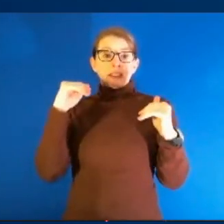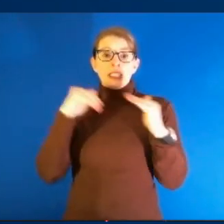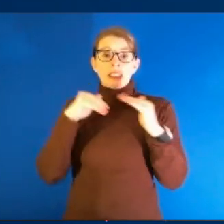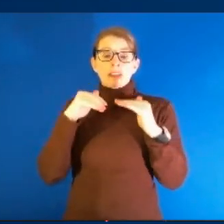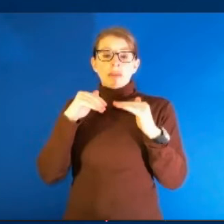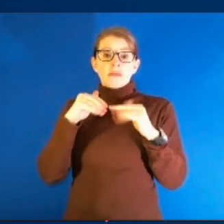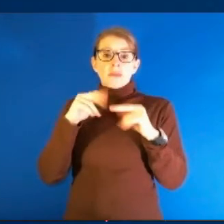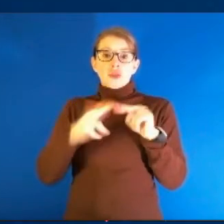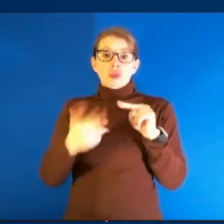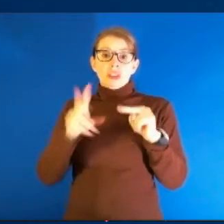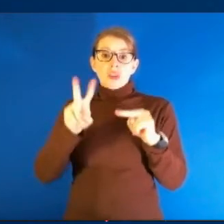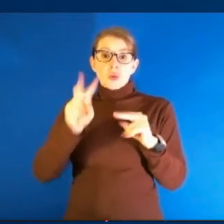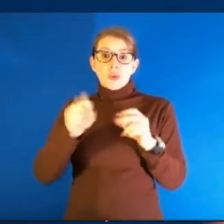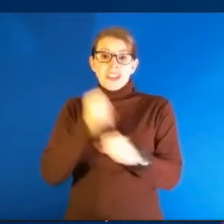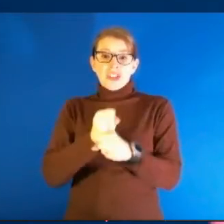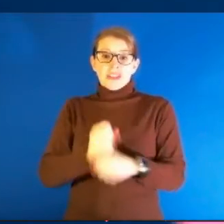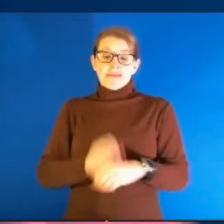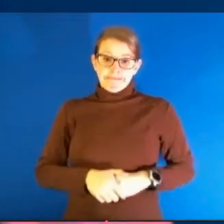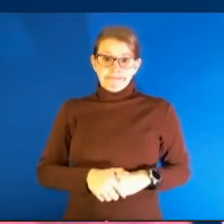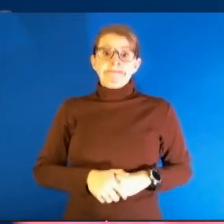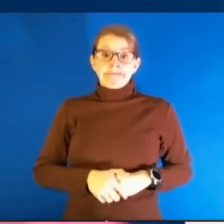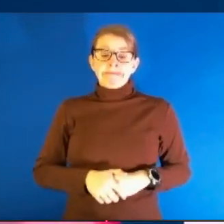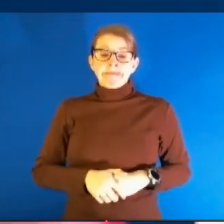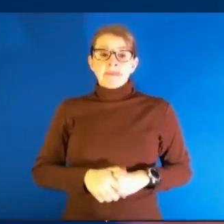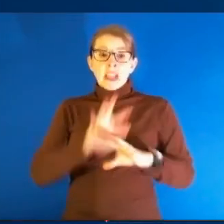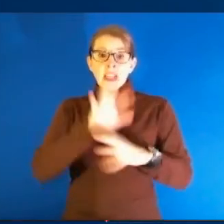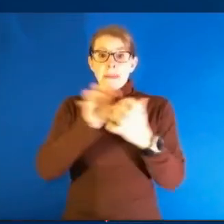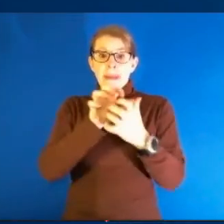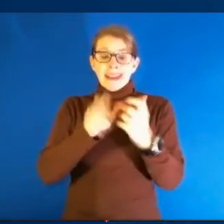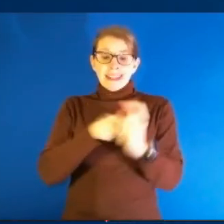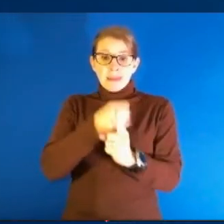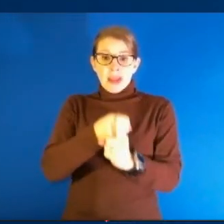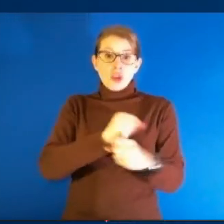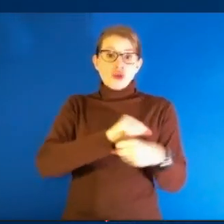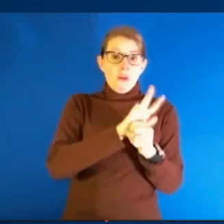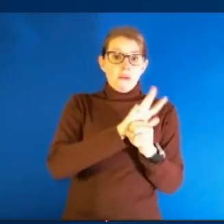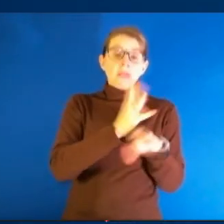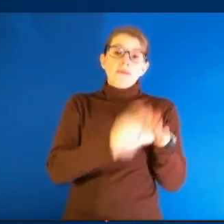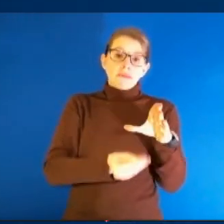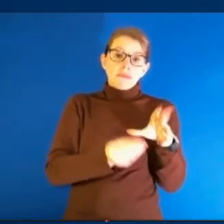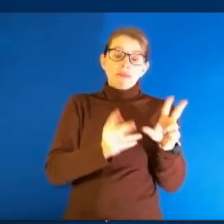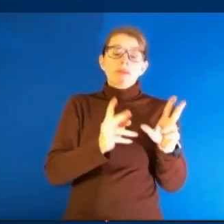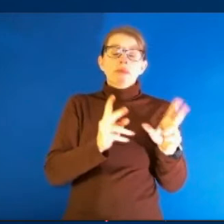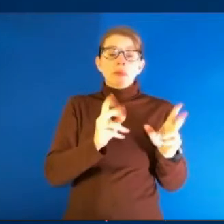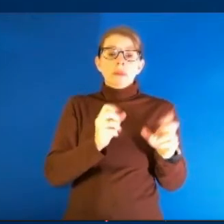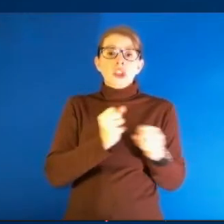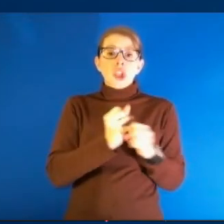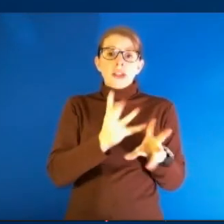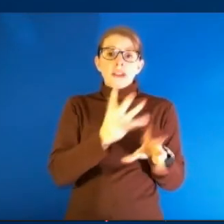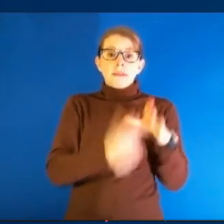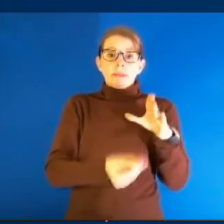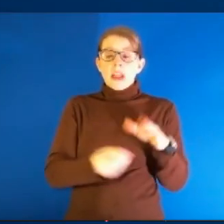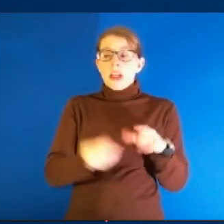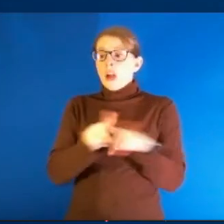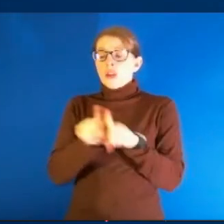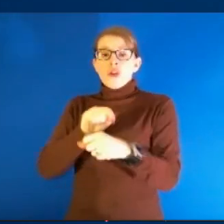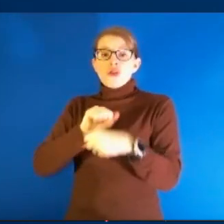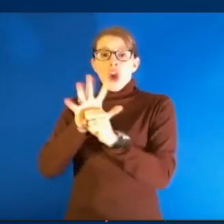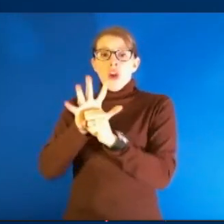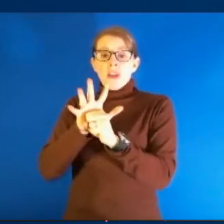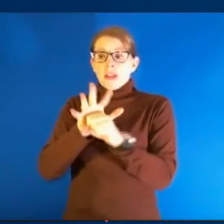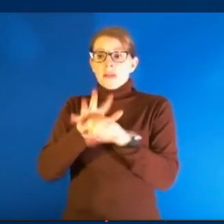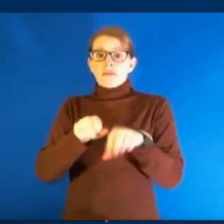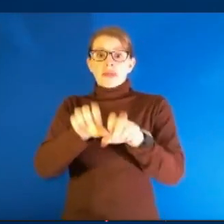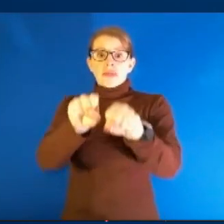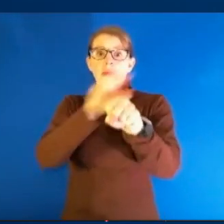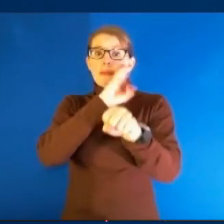is that? It's the combined impact. First of all, there's COVID, which takes lives. And second of all, there's COVID that crowds out our ability to take care of